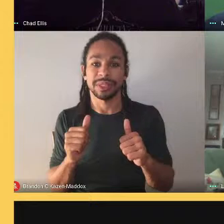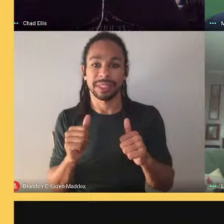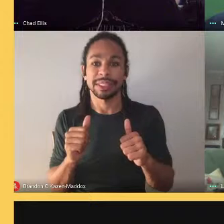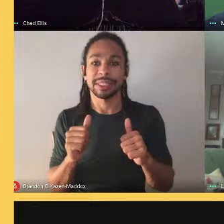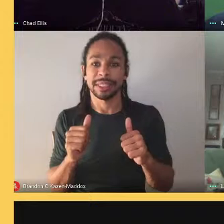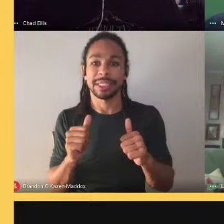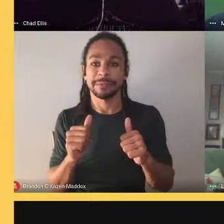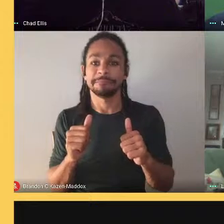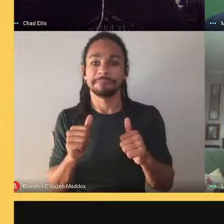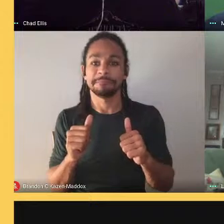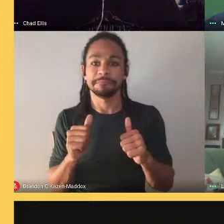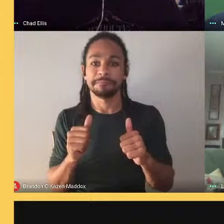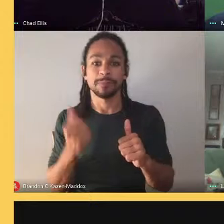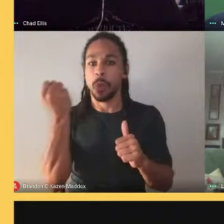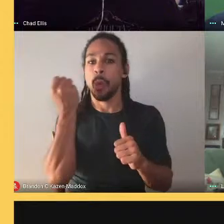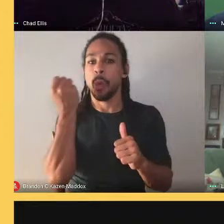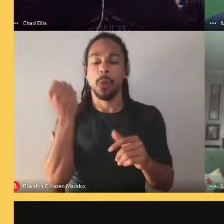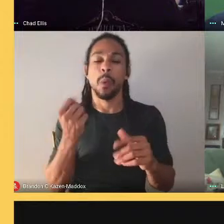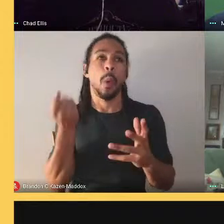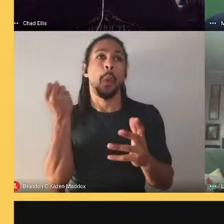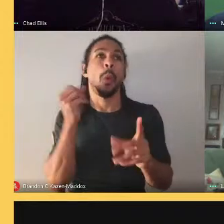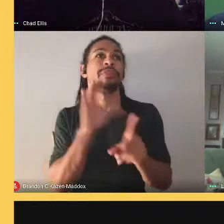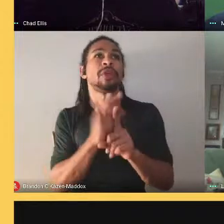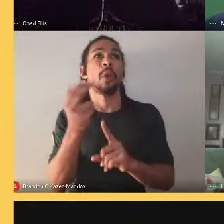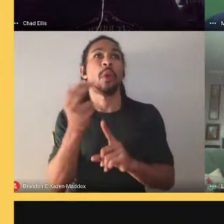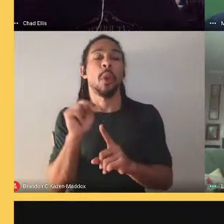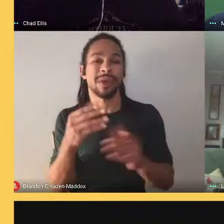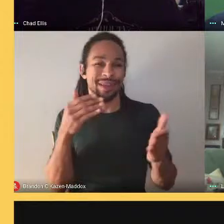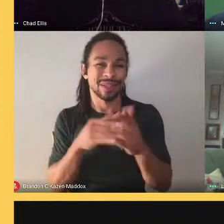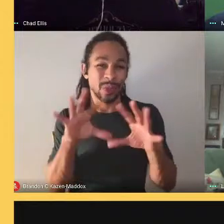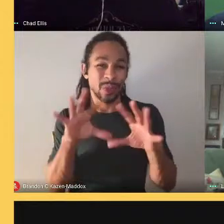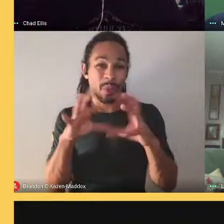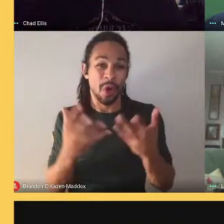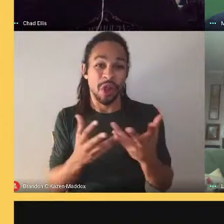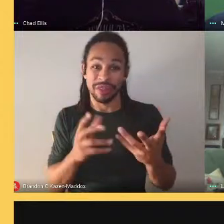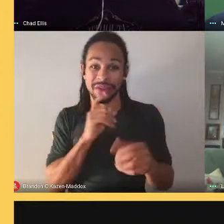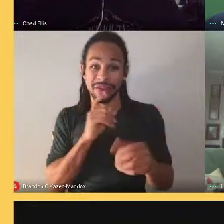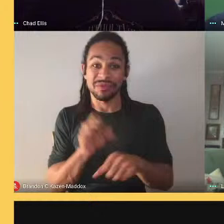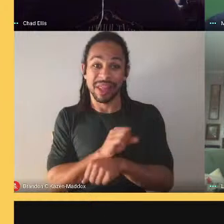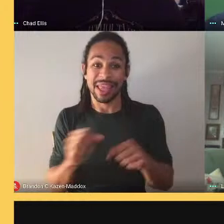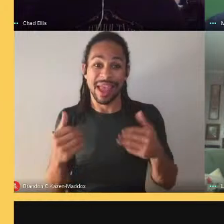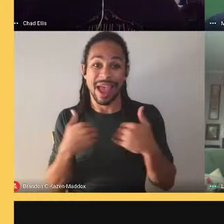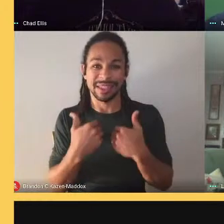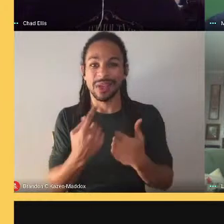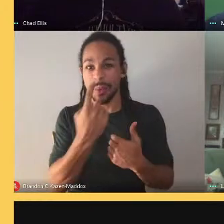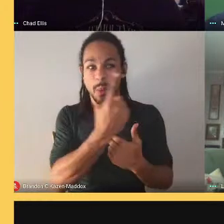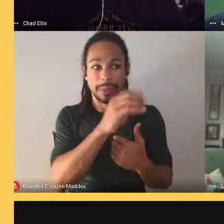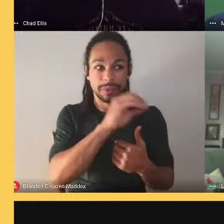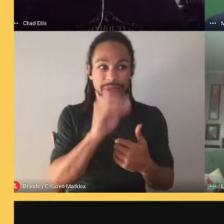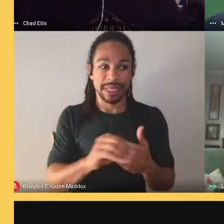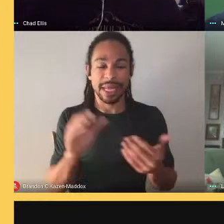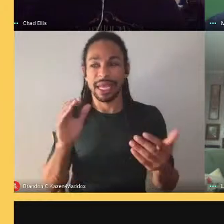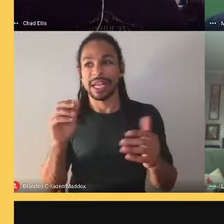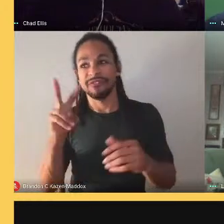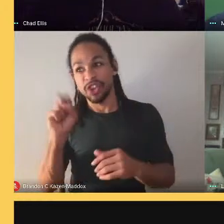hold their own against a world that very much has this 1% versus 99% built into